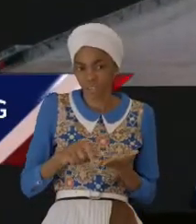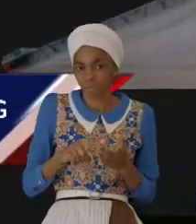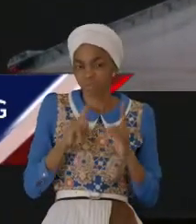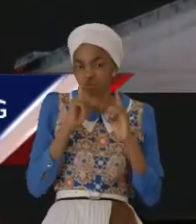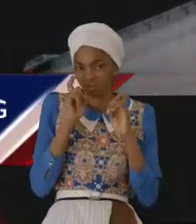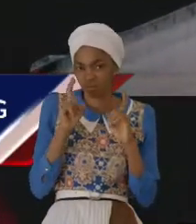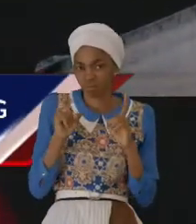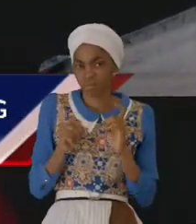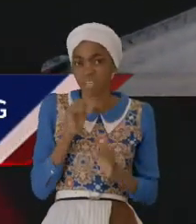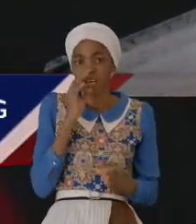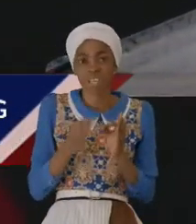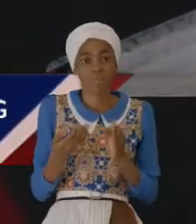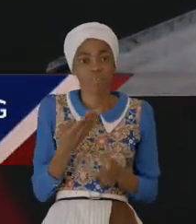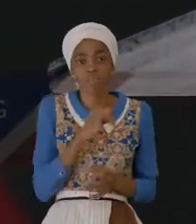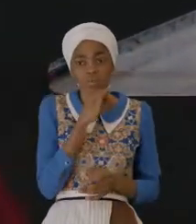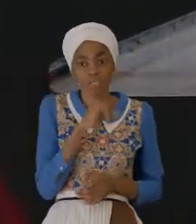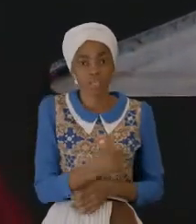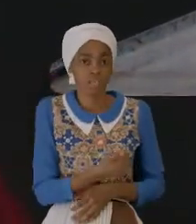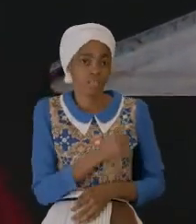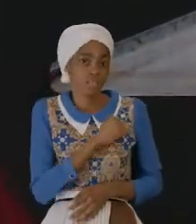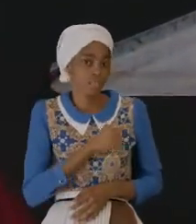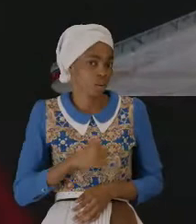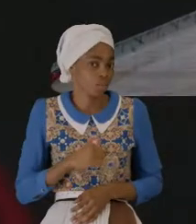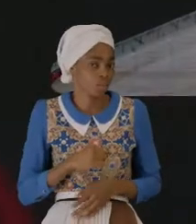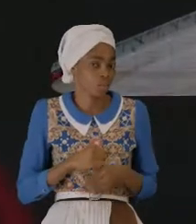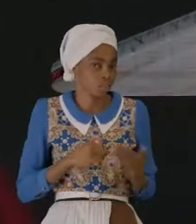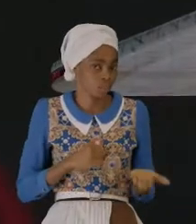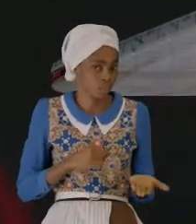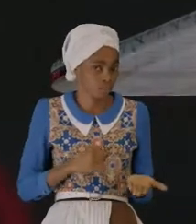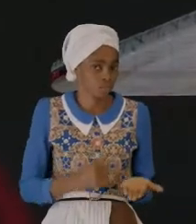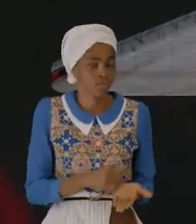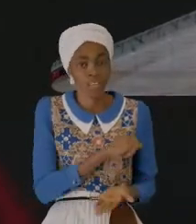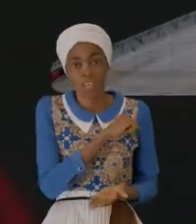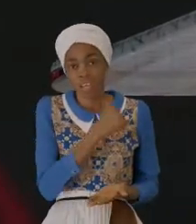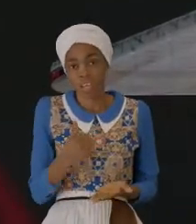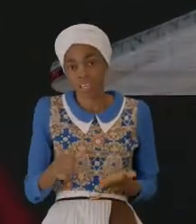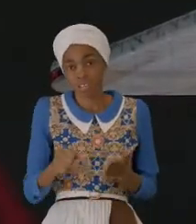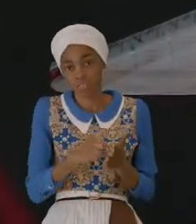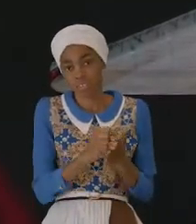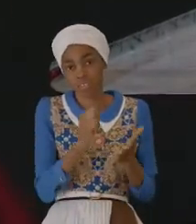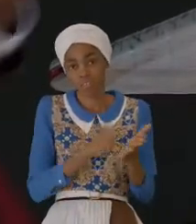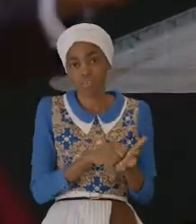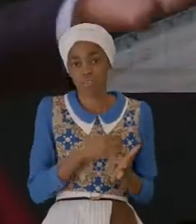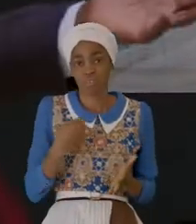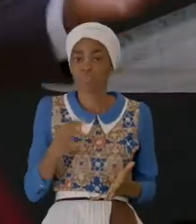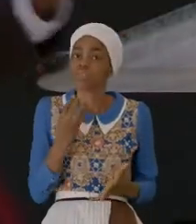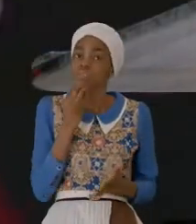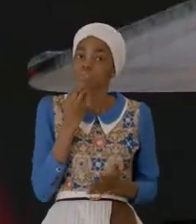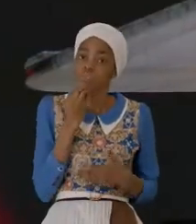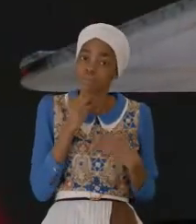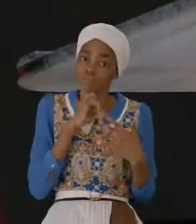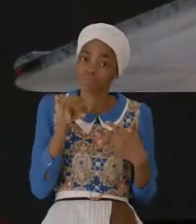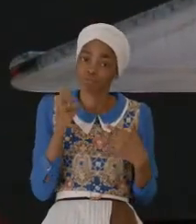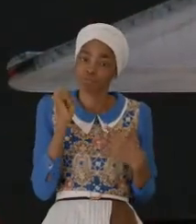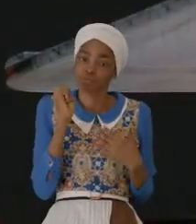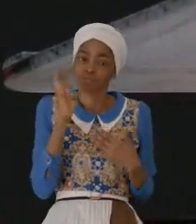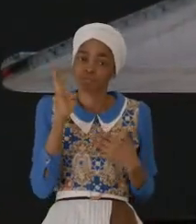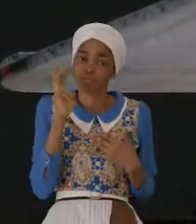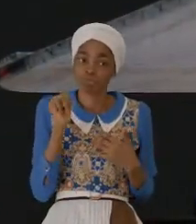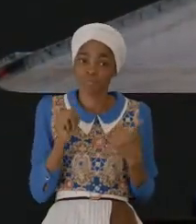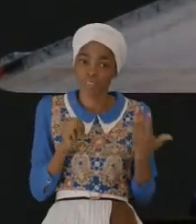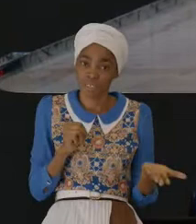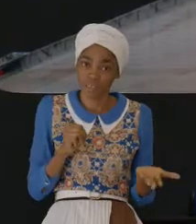there is any circumcision there any tradition of the Jews there any religious practice